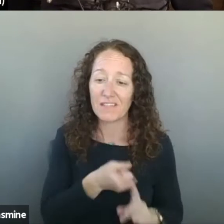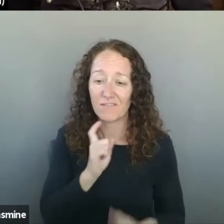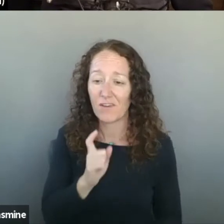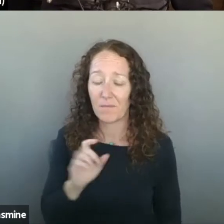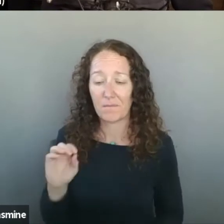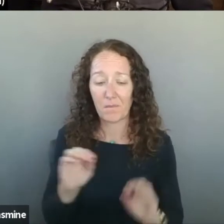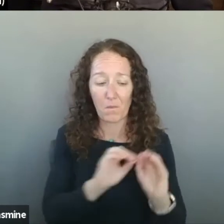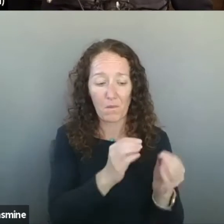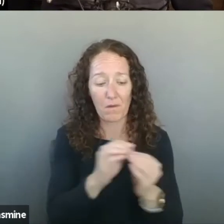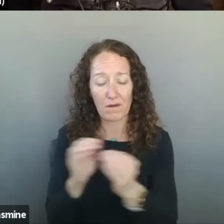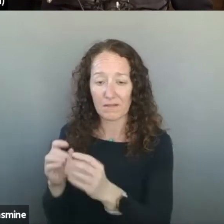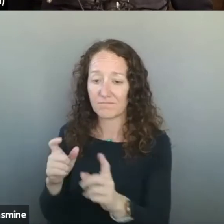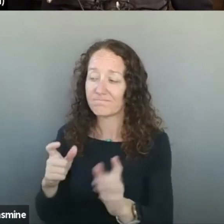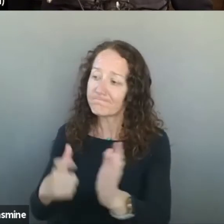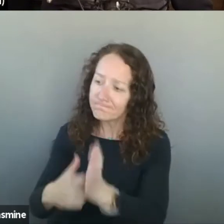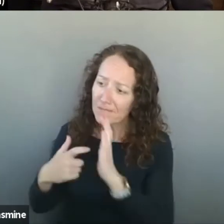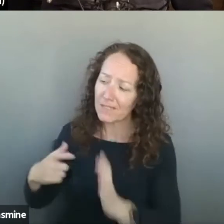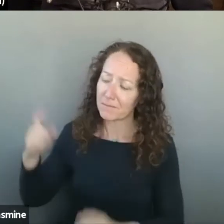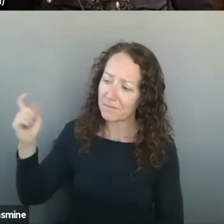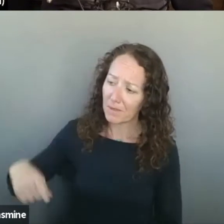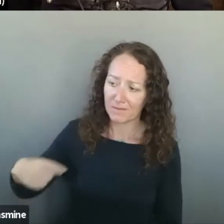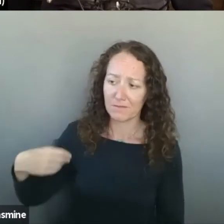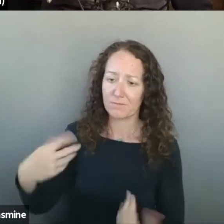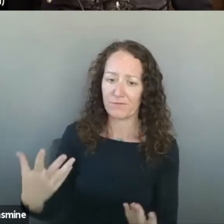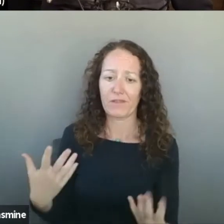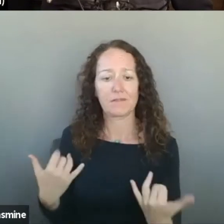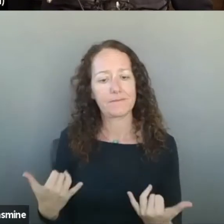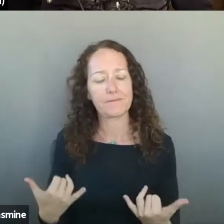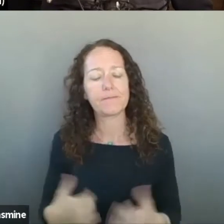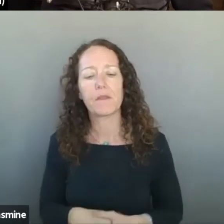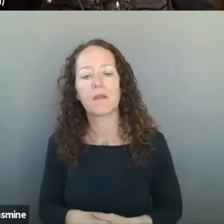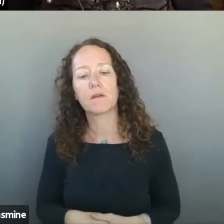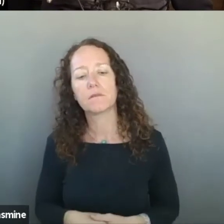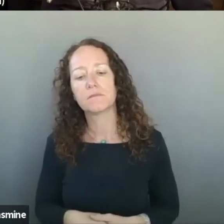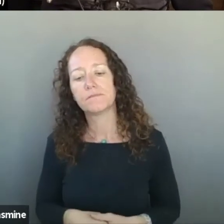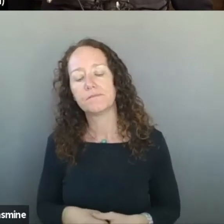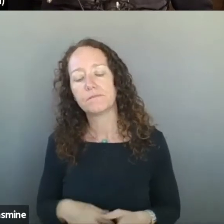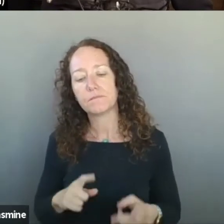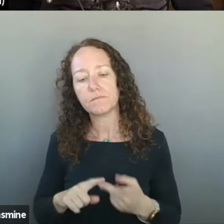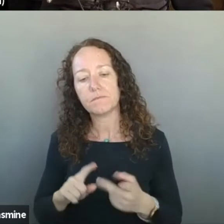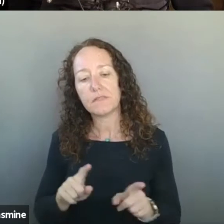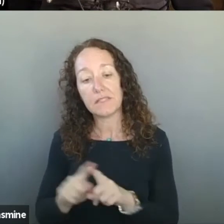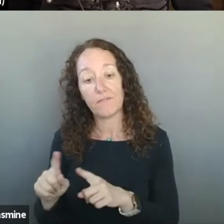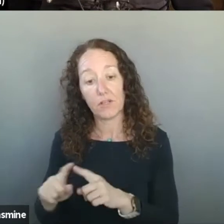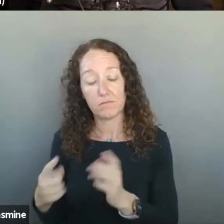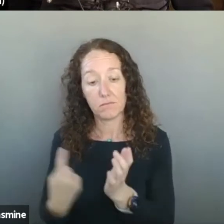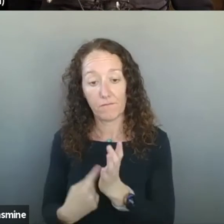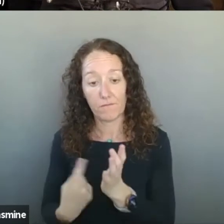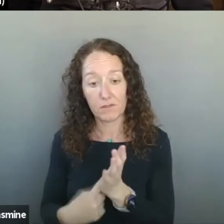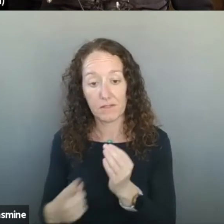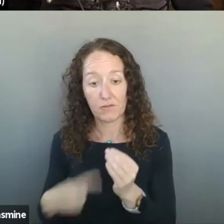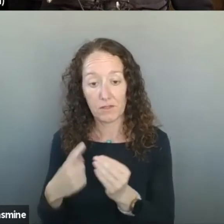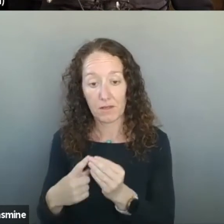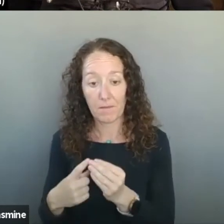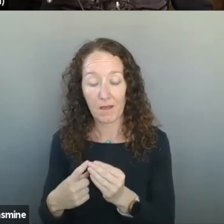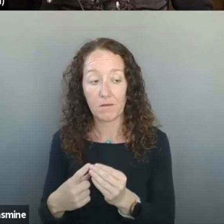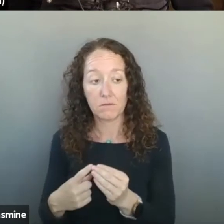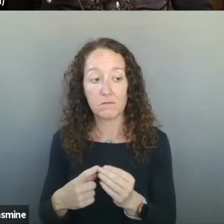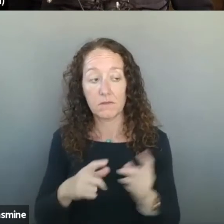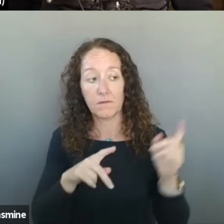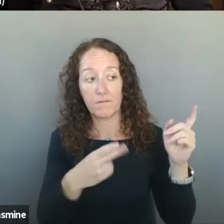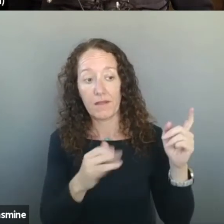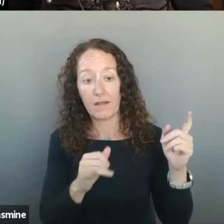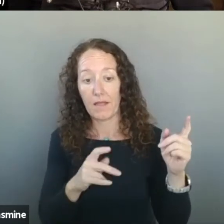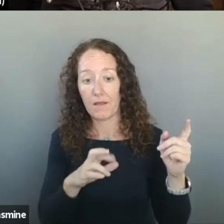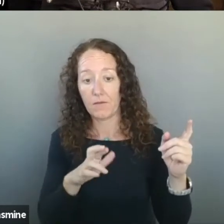organizations who are really demanding it. There are conversations around the changes that need to be made in philanthropy